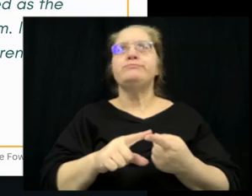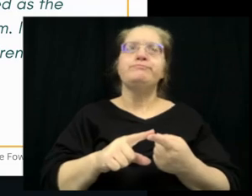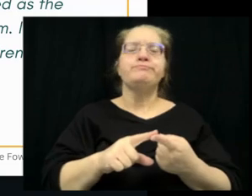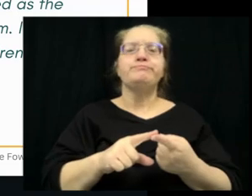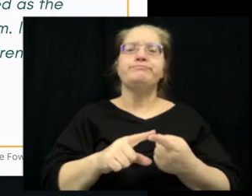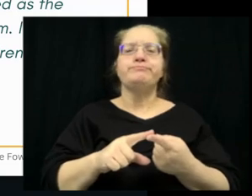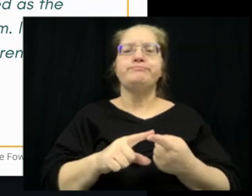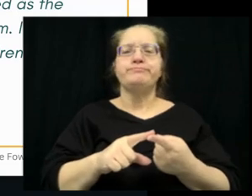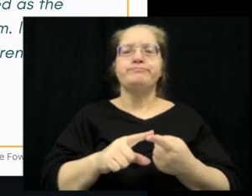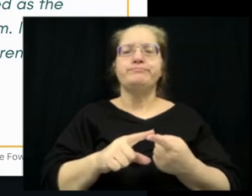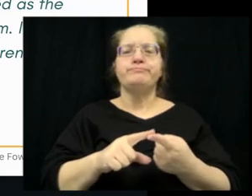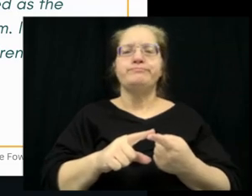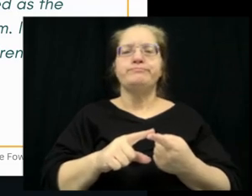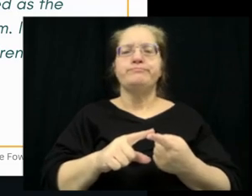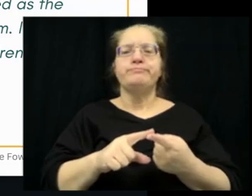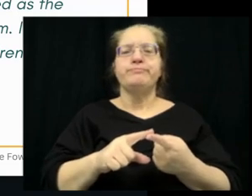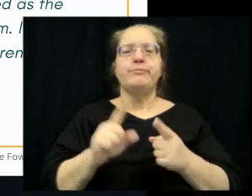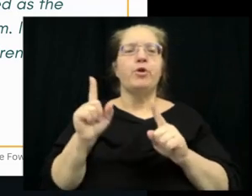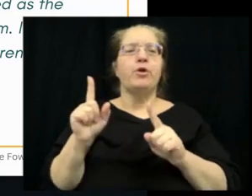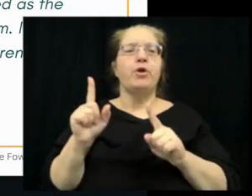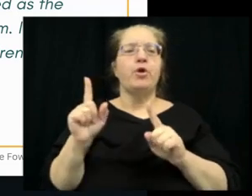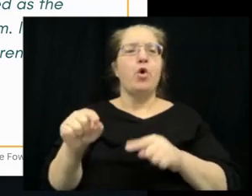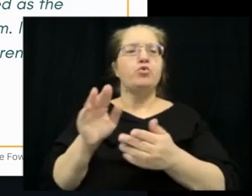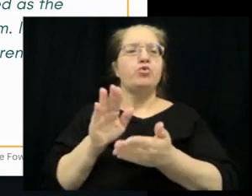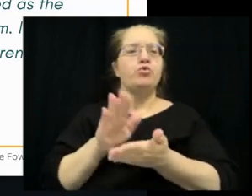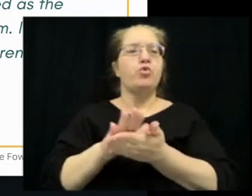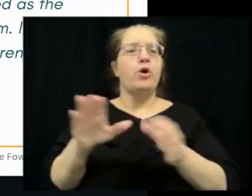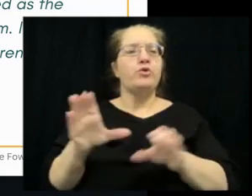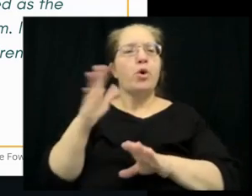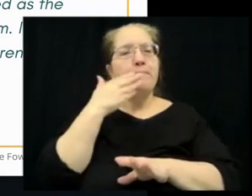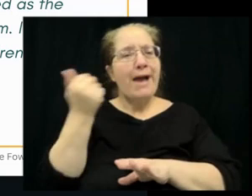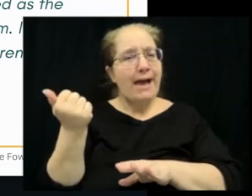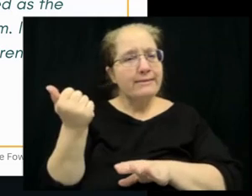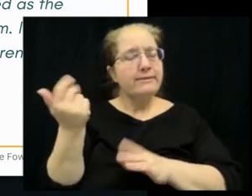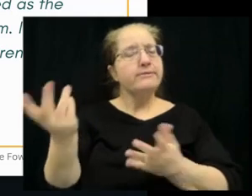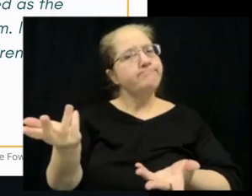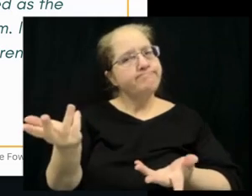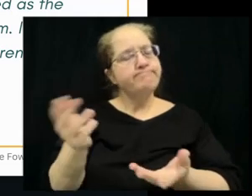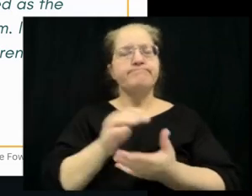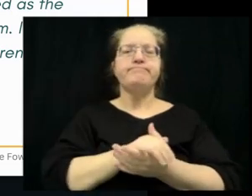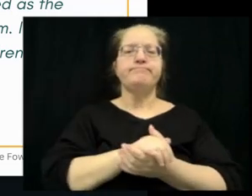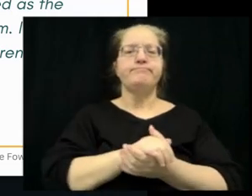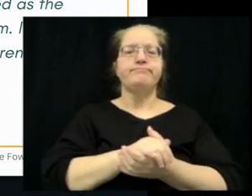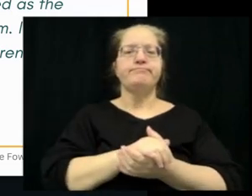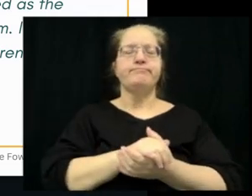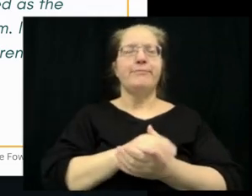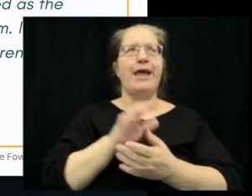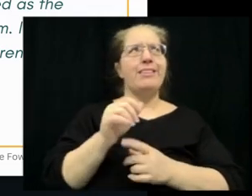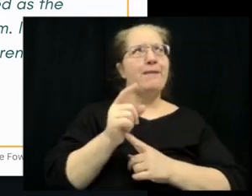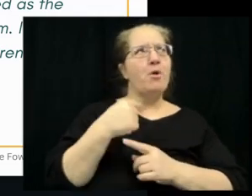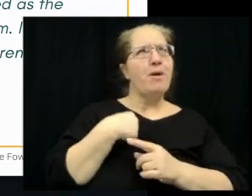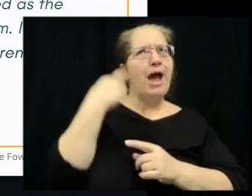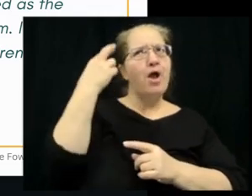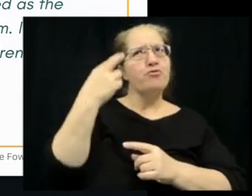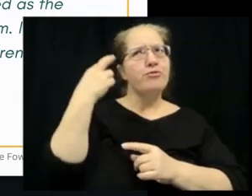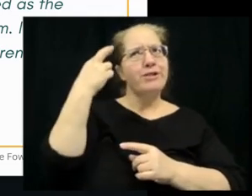and be what she wanted to be at school. And in that moment, I recognized that she